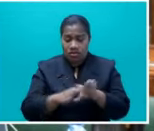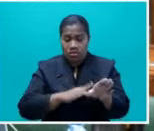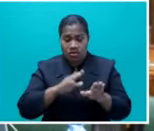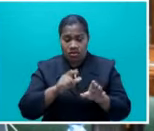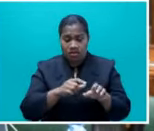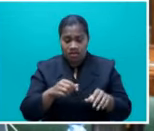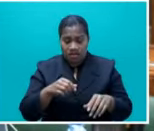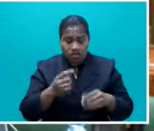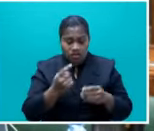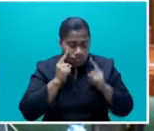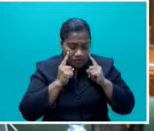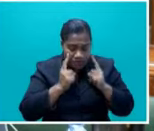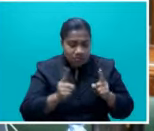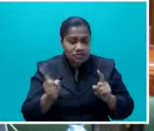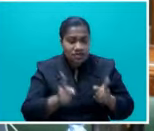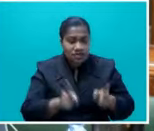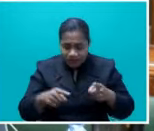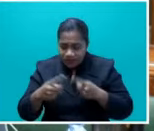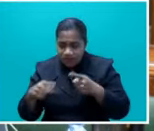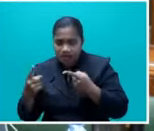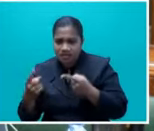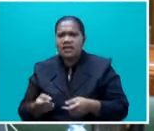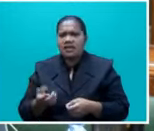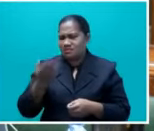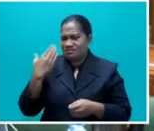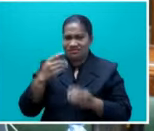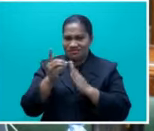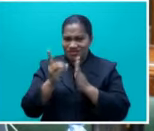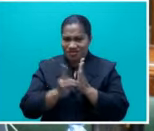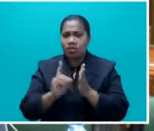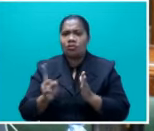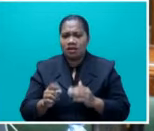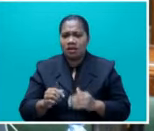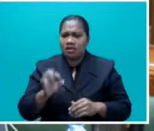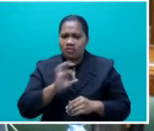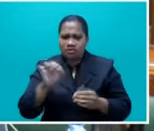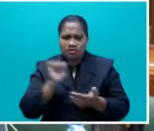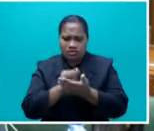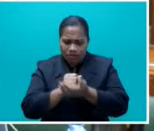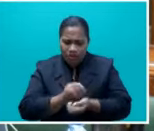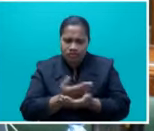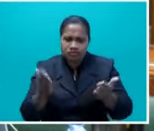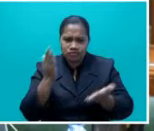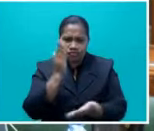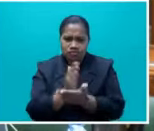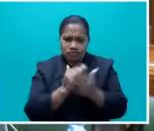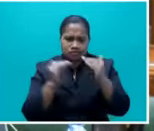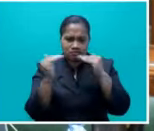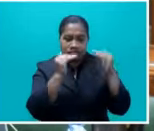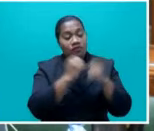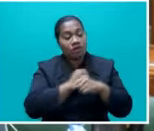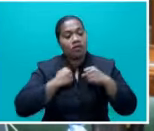share today and past systems that fell short of delivering true equality for our people. What does that statement mean,